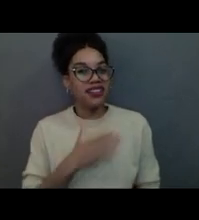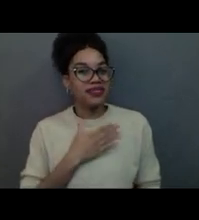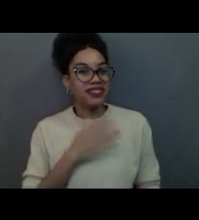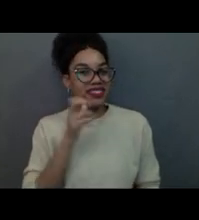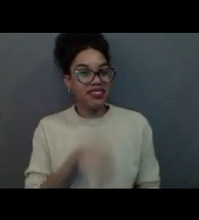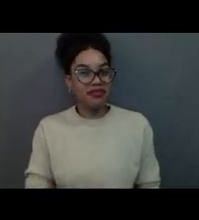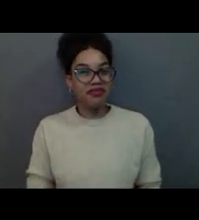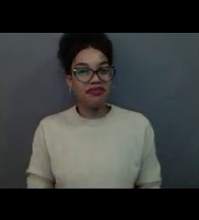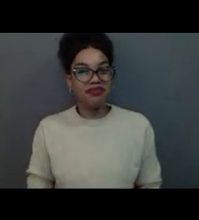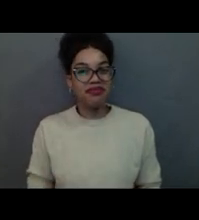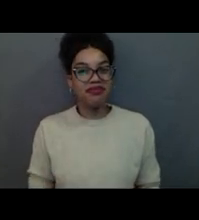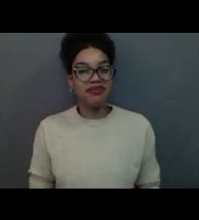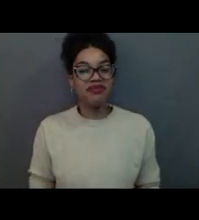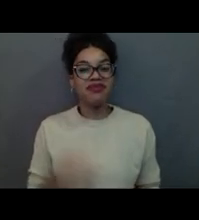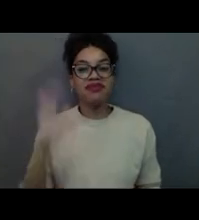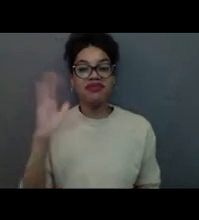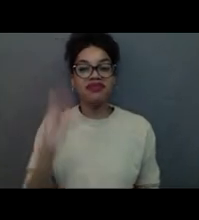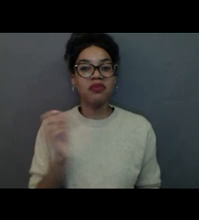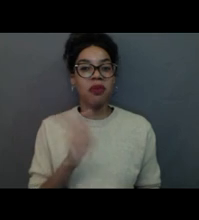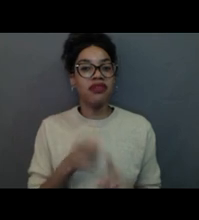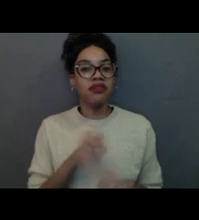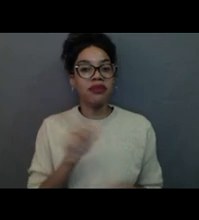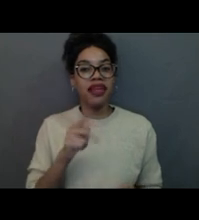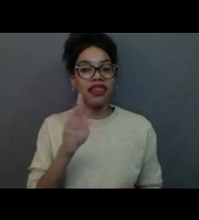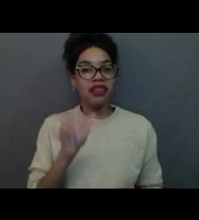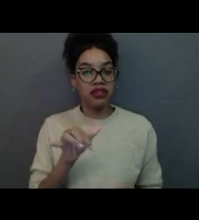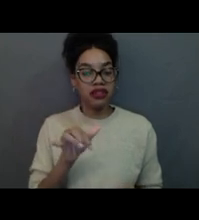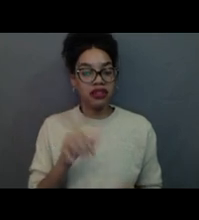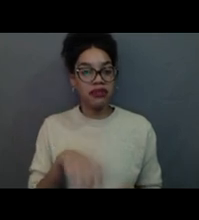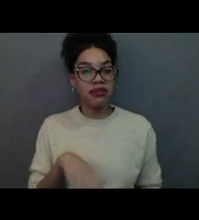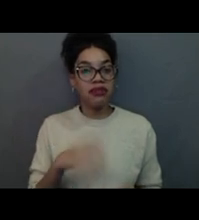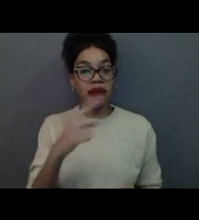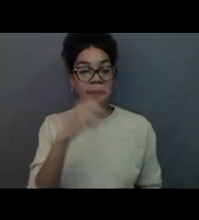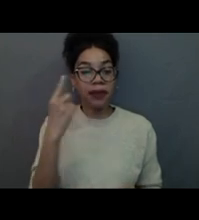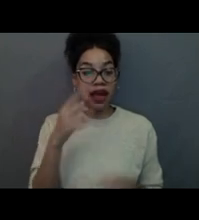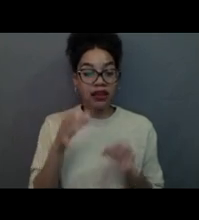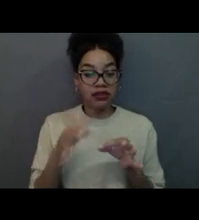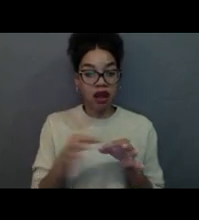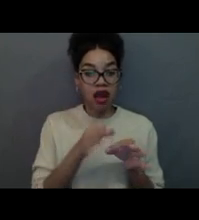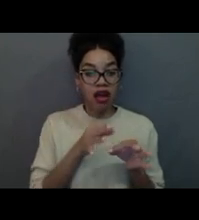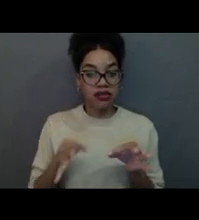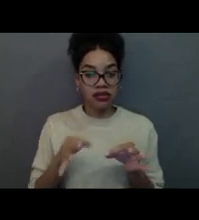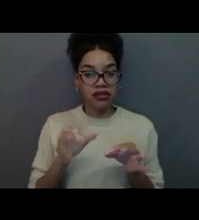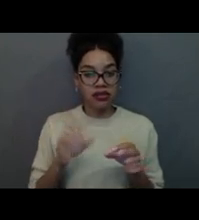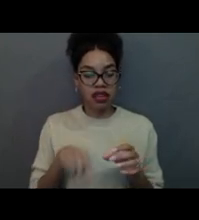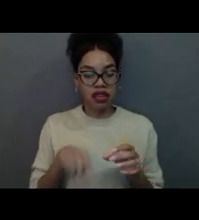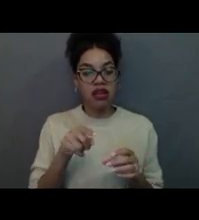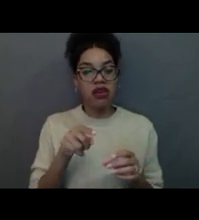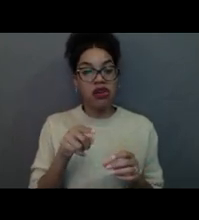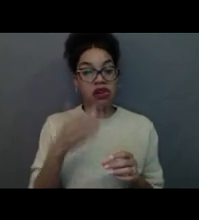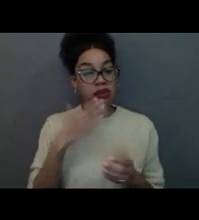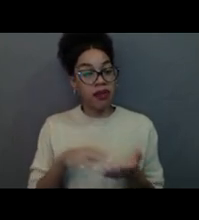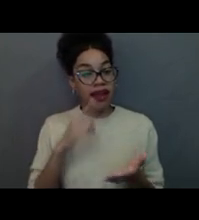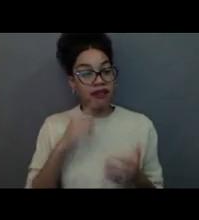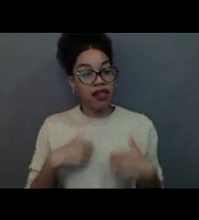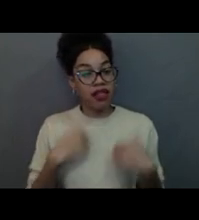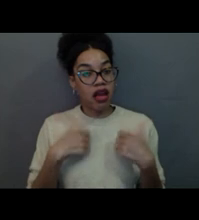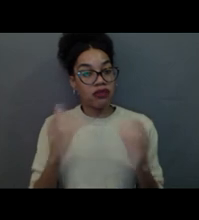that. And then this question comes from Anthony. Are the black spots that you showed us bad for the live